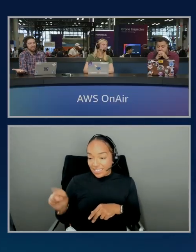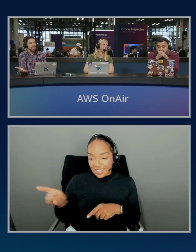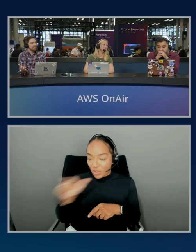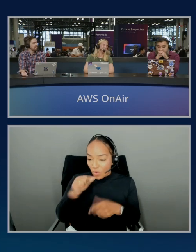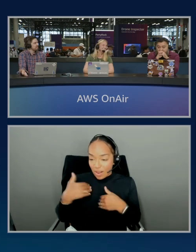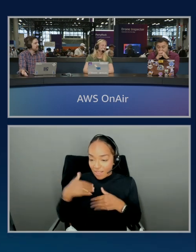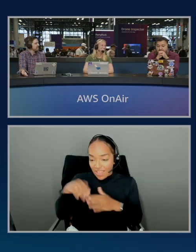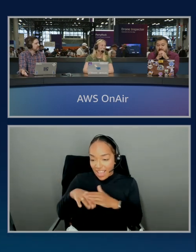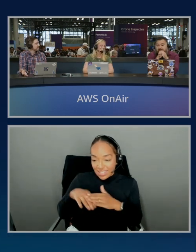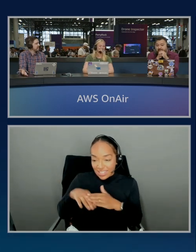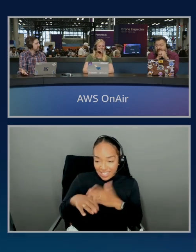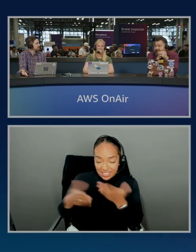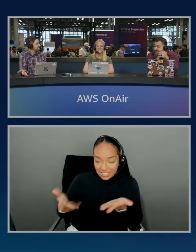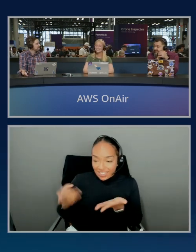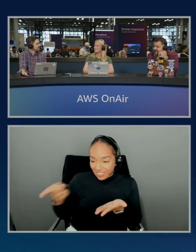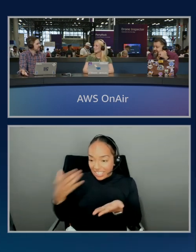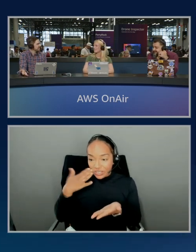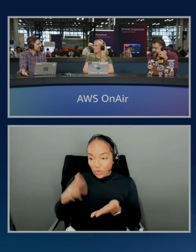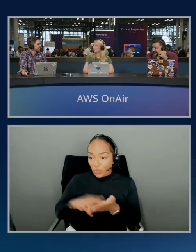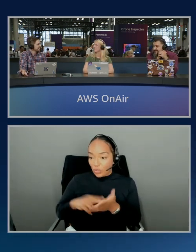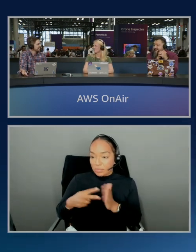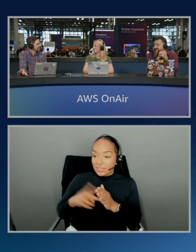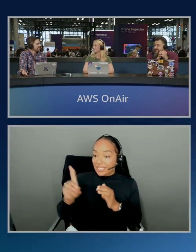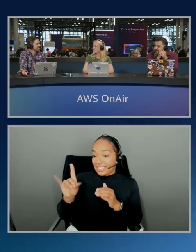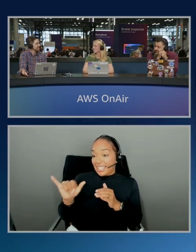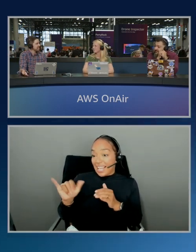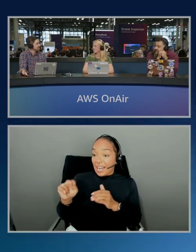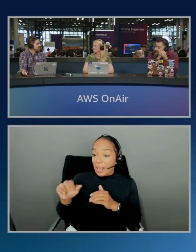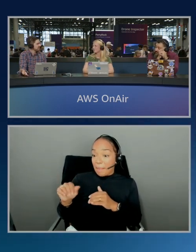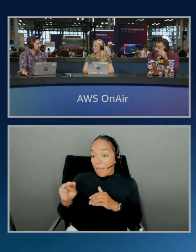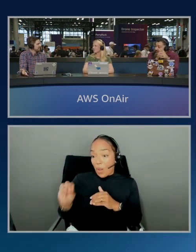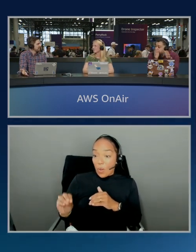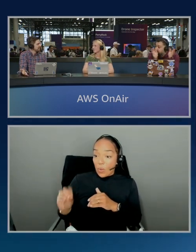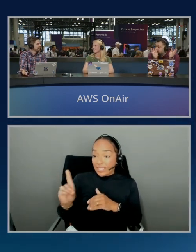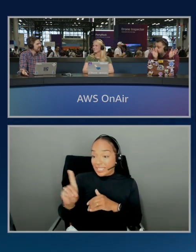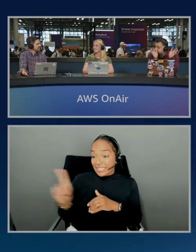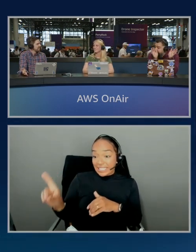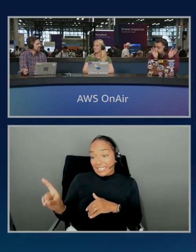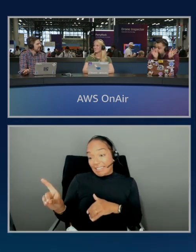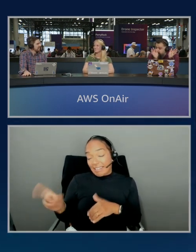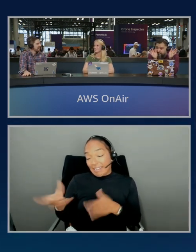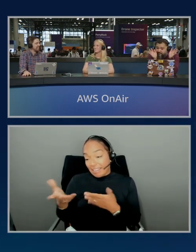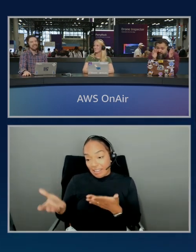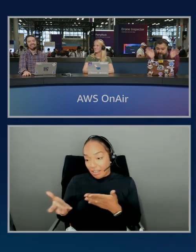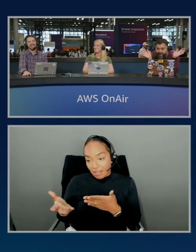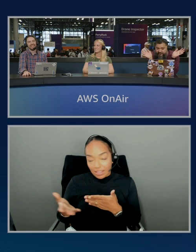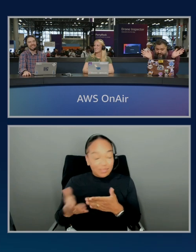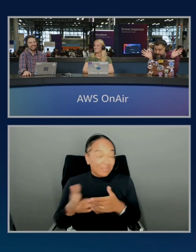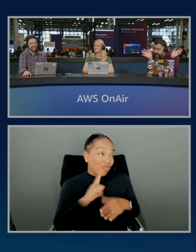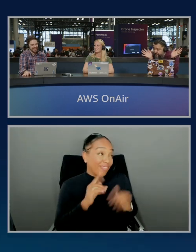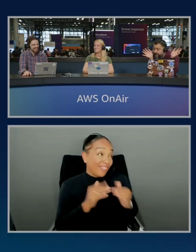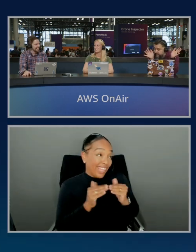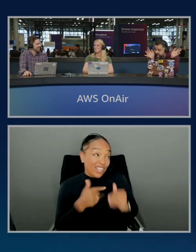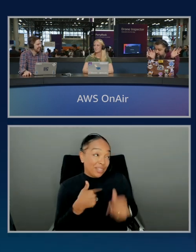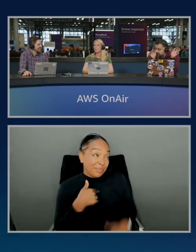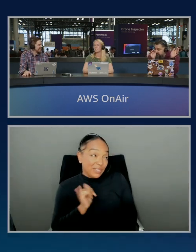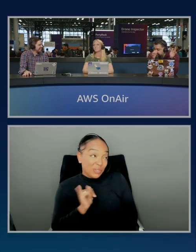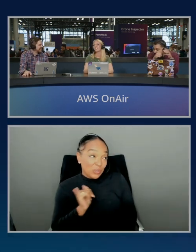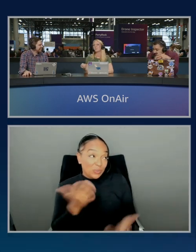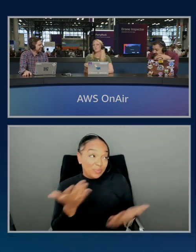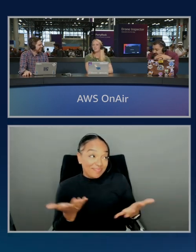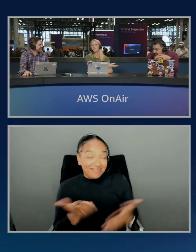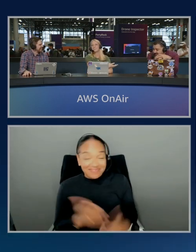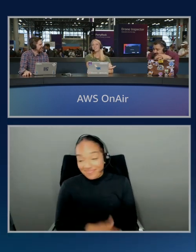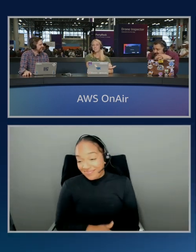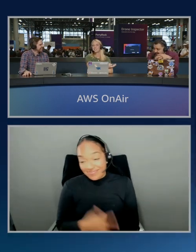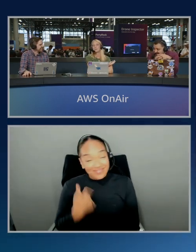fair point, John. They don't know what a DynamoDB is, or a Lambda. In fairness, neither do I. Okay, just cards on the table. We just